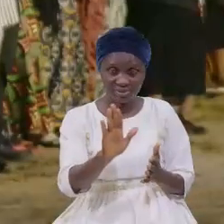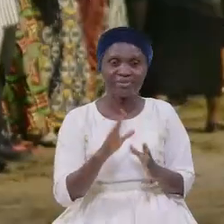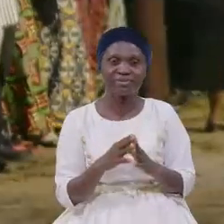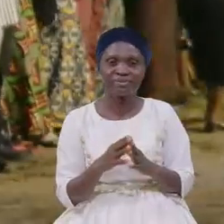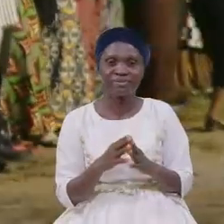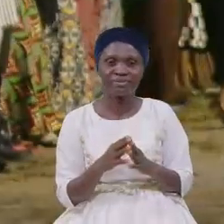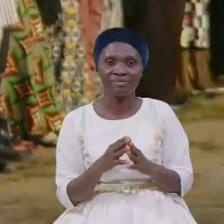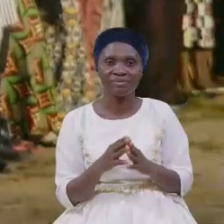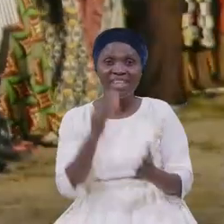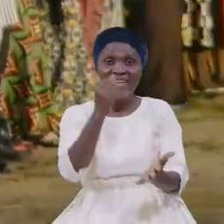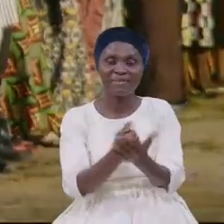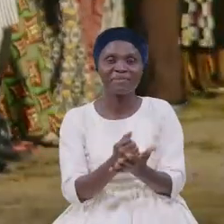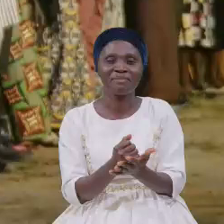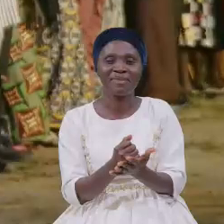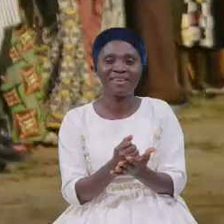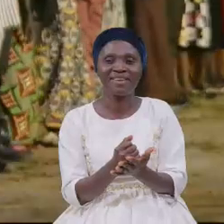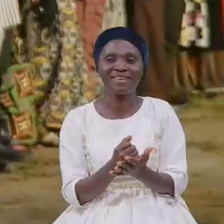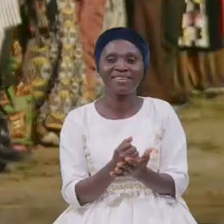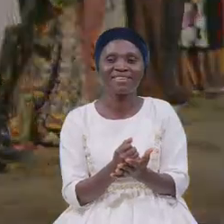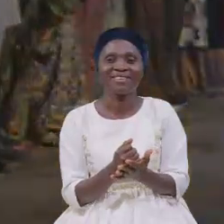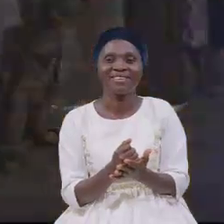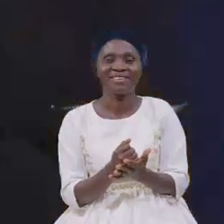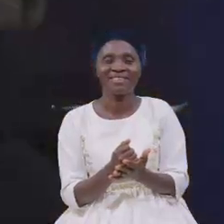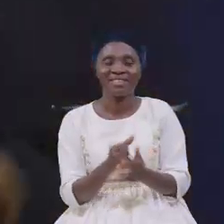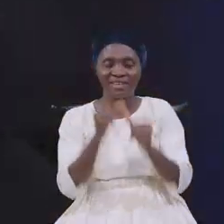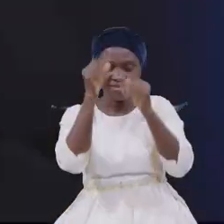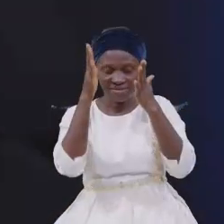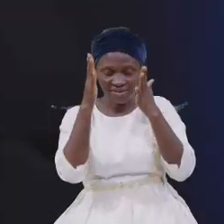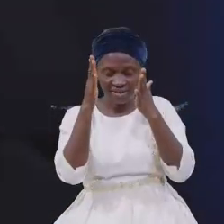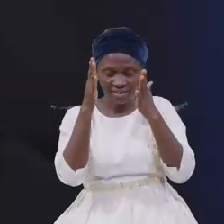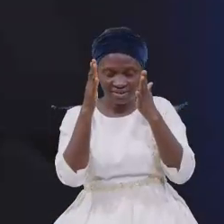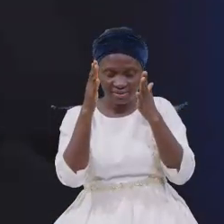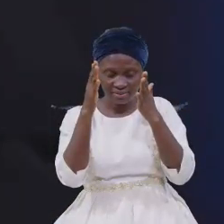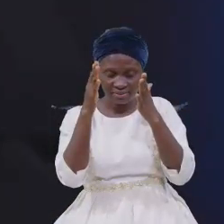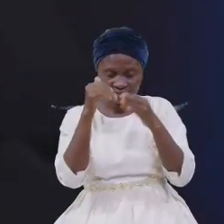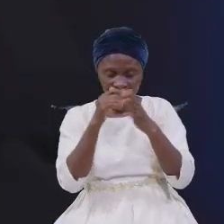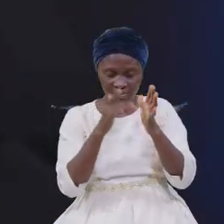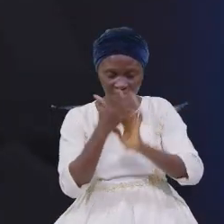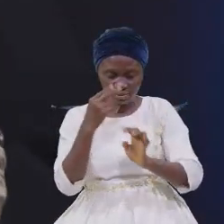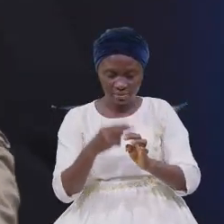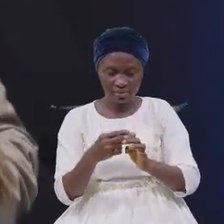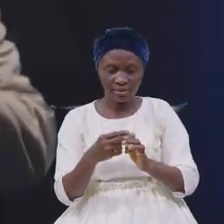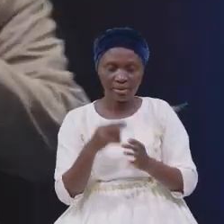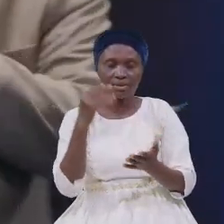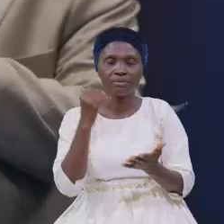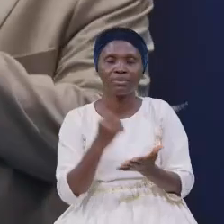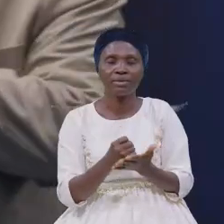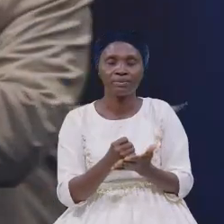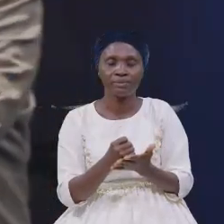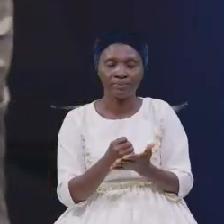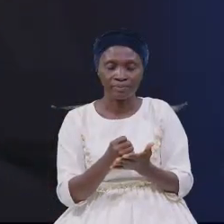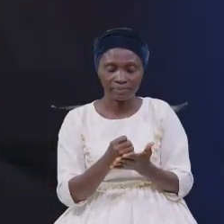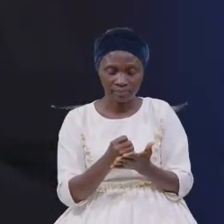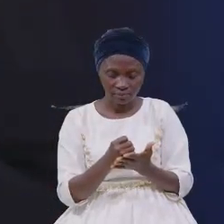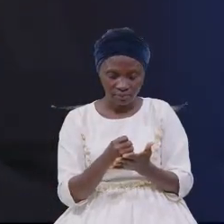Amen. Father, in Jesus' name, We